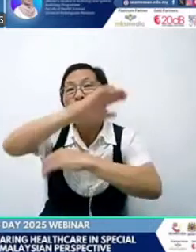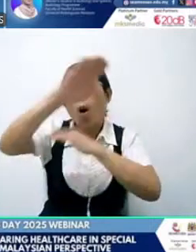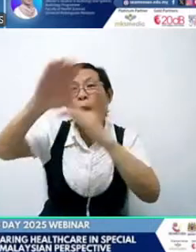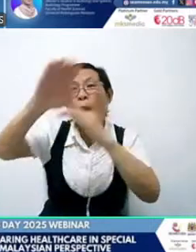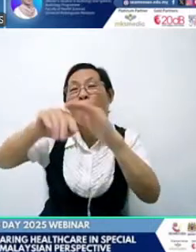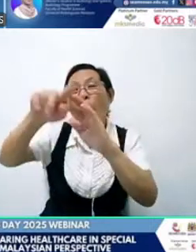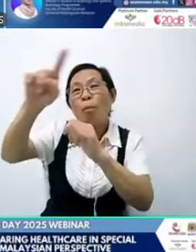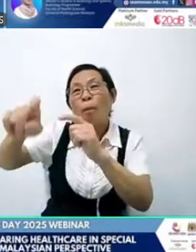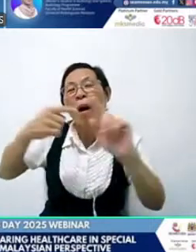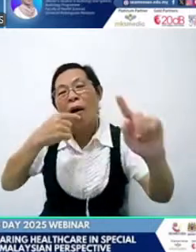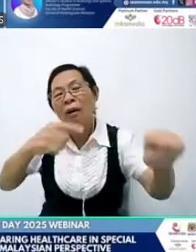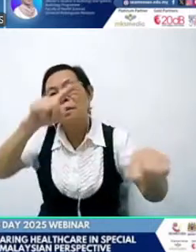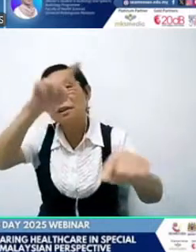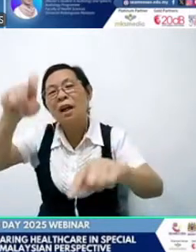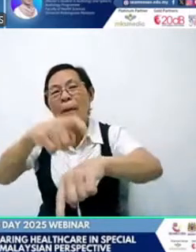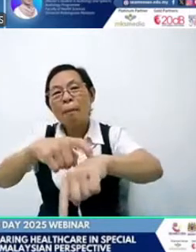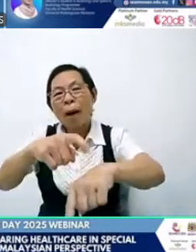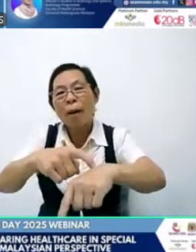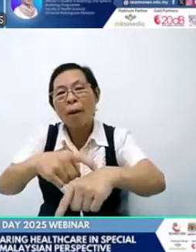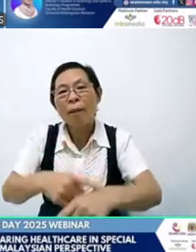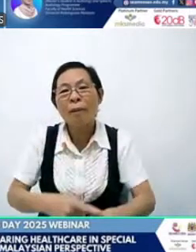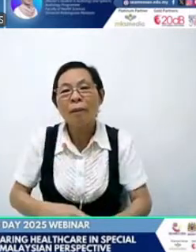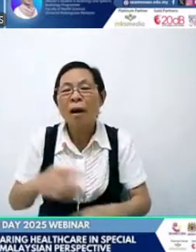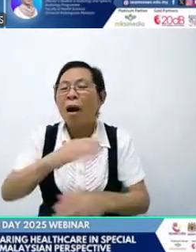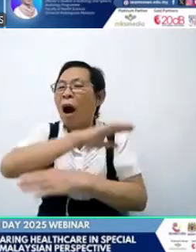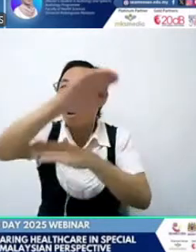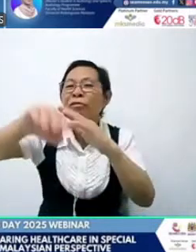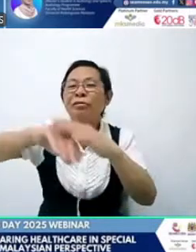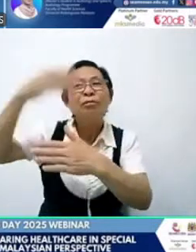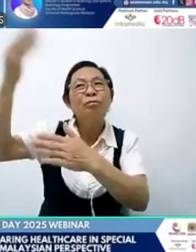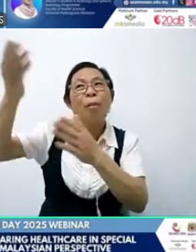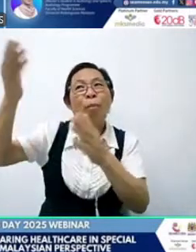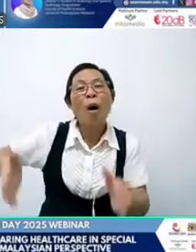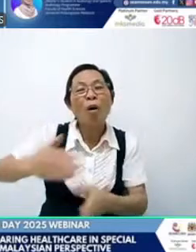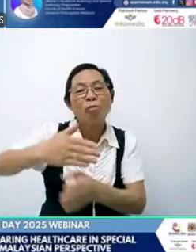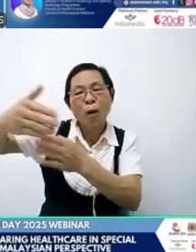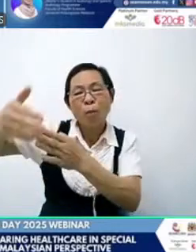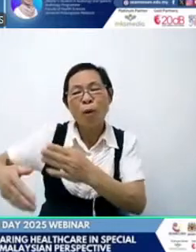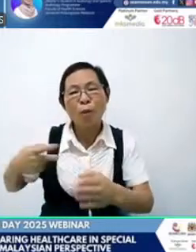the forum session held after all of the keynote speech completed.